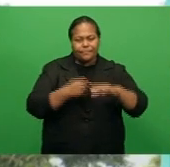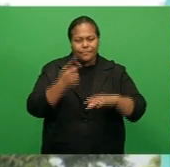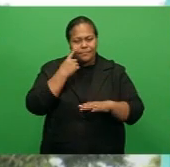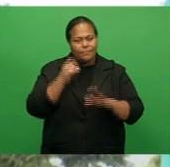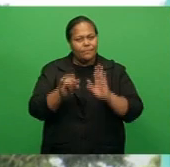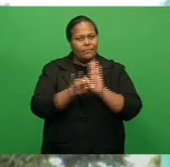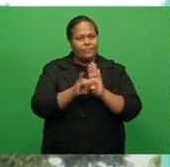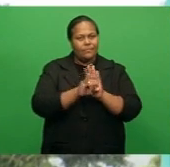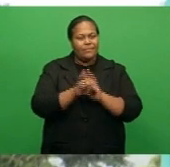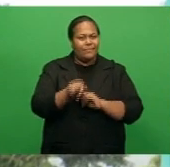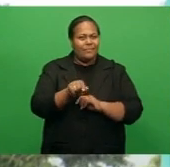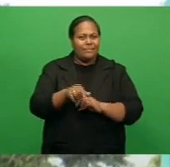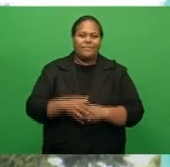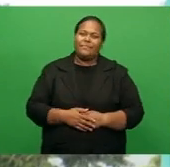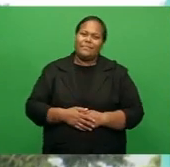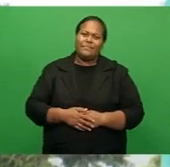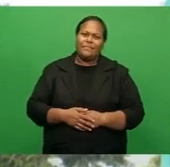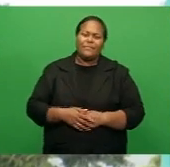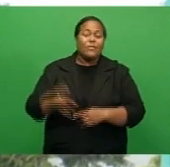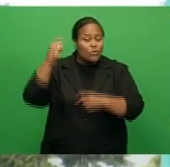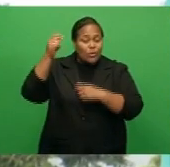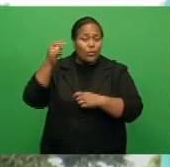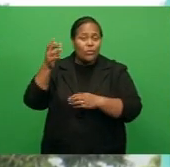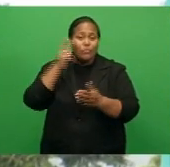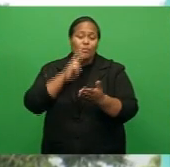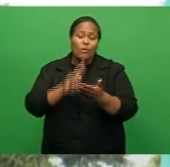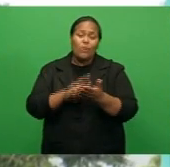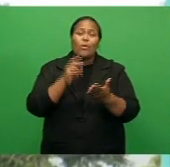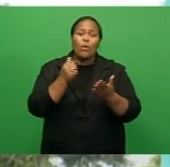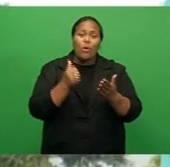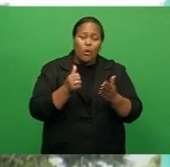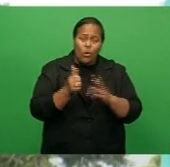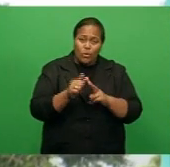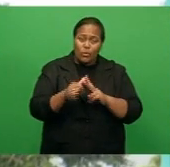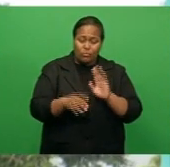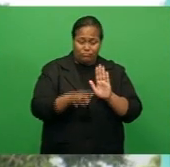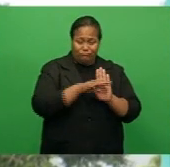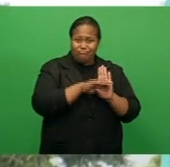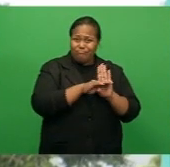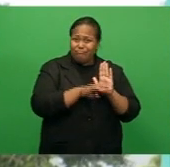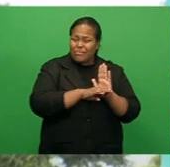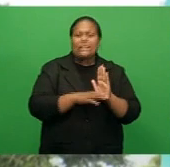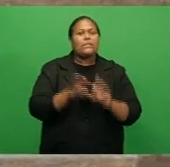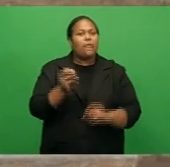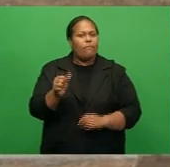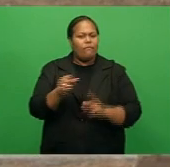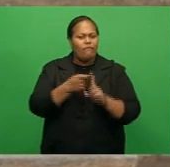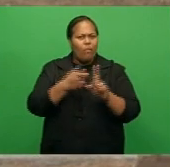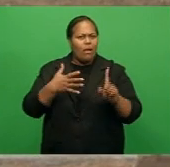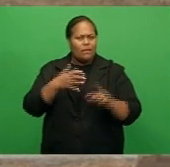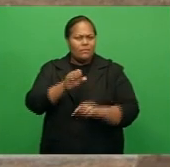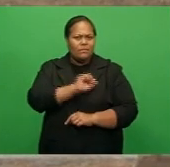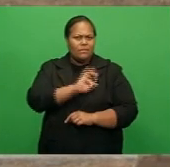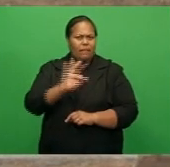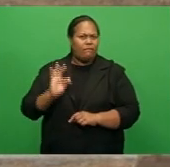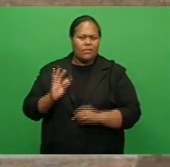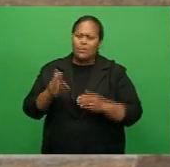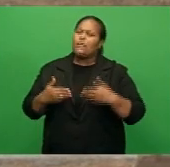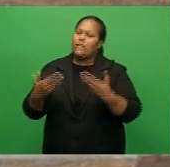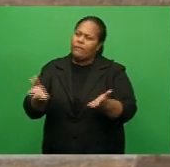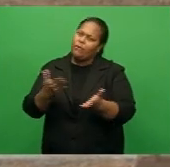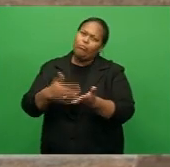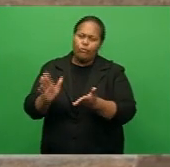minister says the audit report also pointed out that some former staff who approved lot allocation despite not having the authority